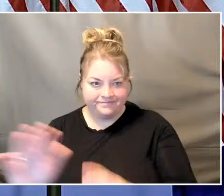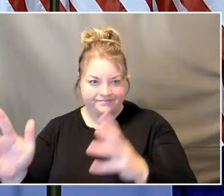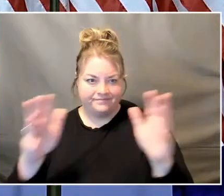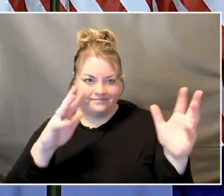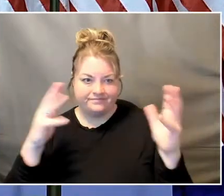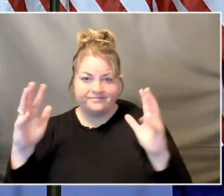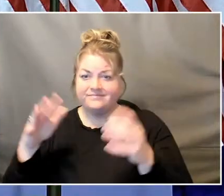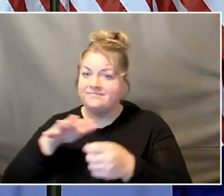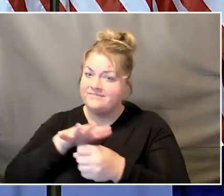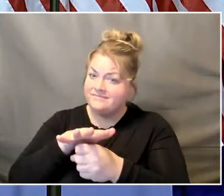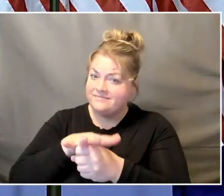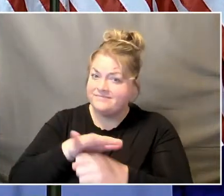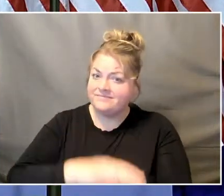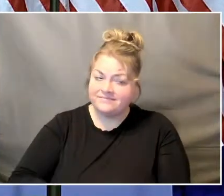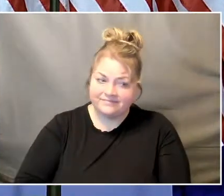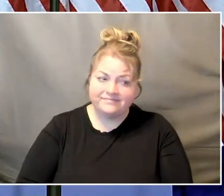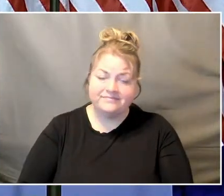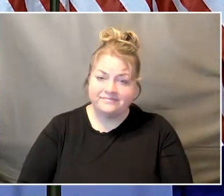Enough.